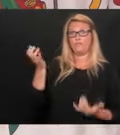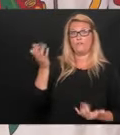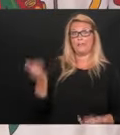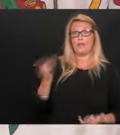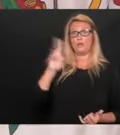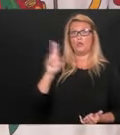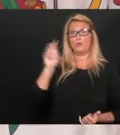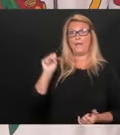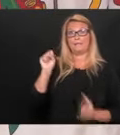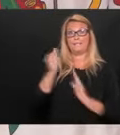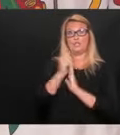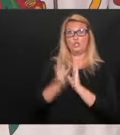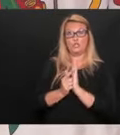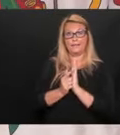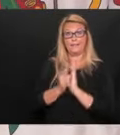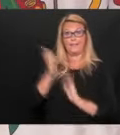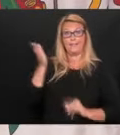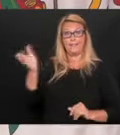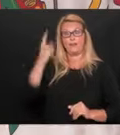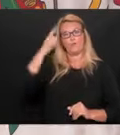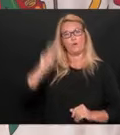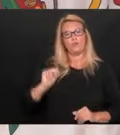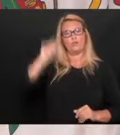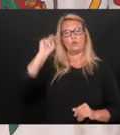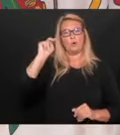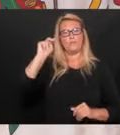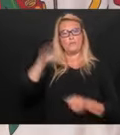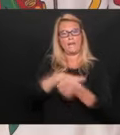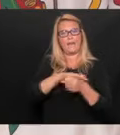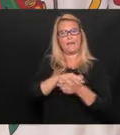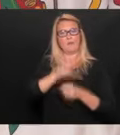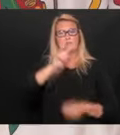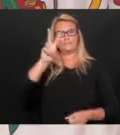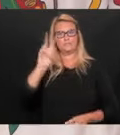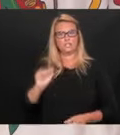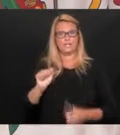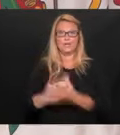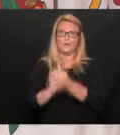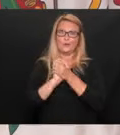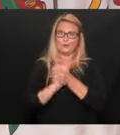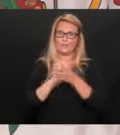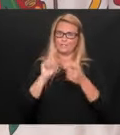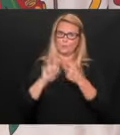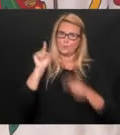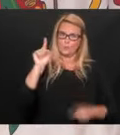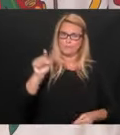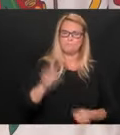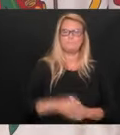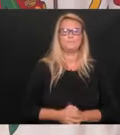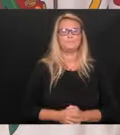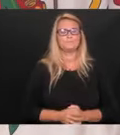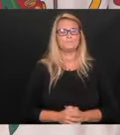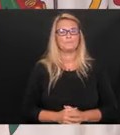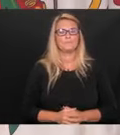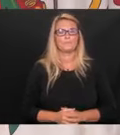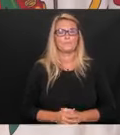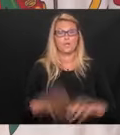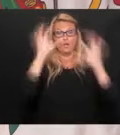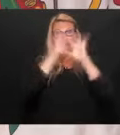States Attorney for the Northern District in West Virginia. Congratulations, Bill. And President